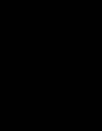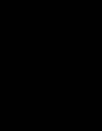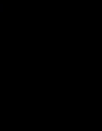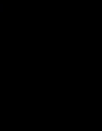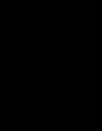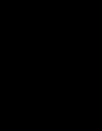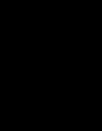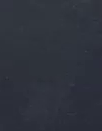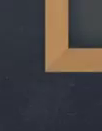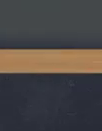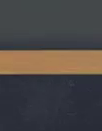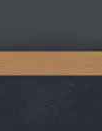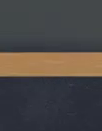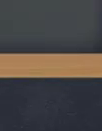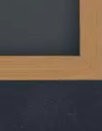Educator.